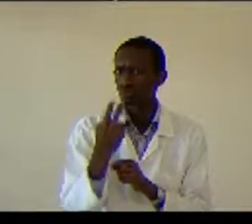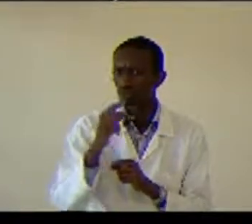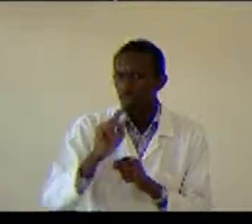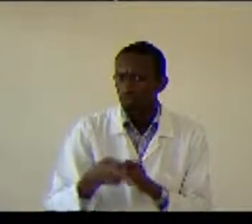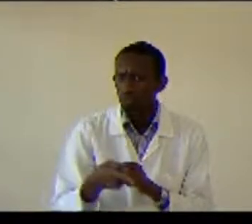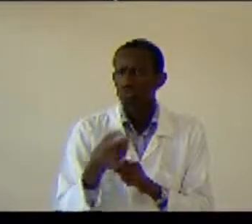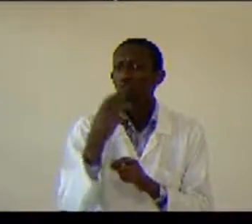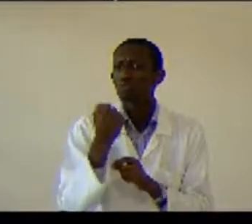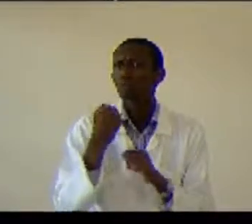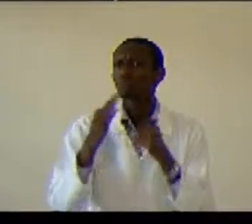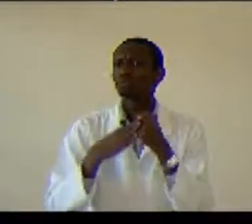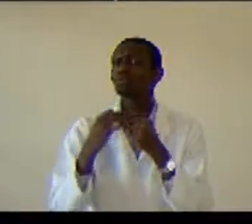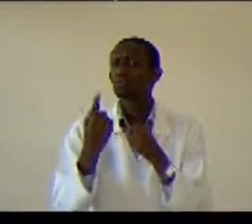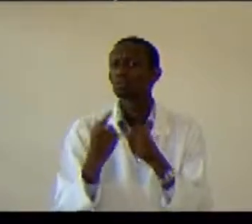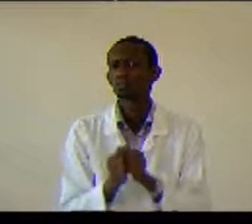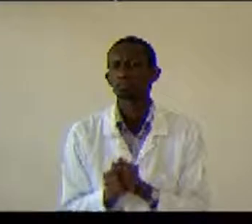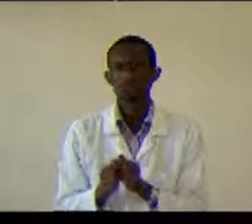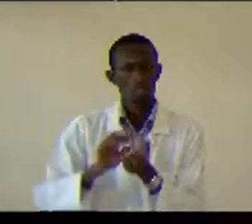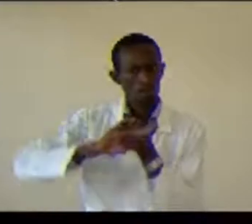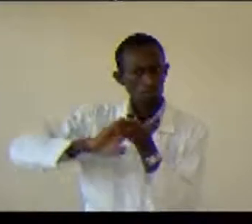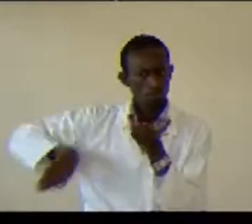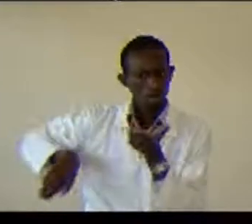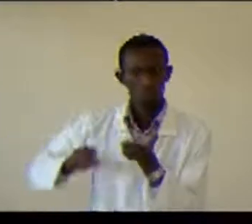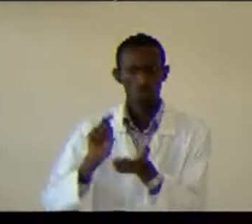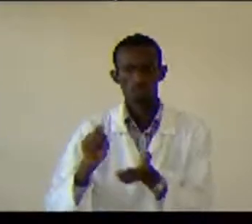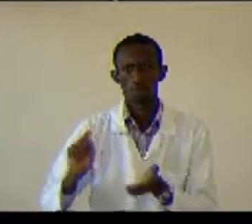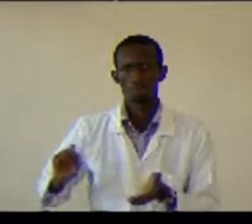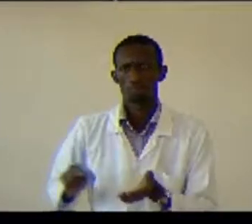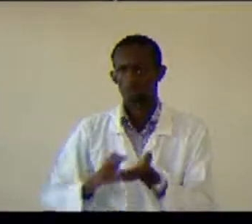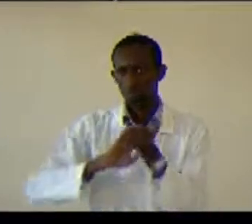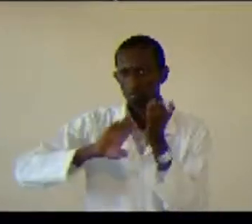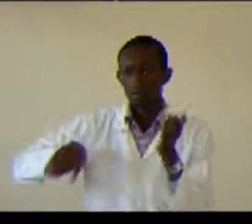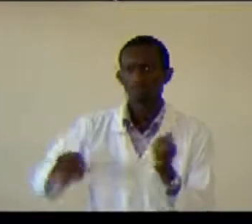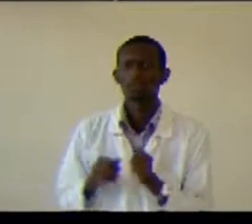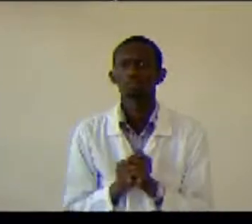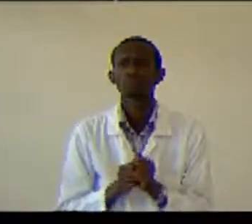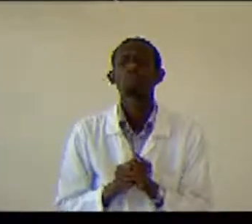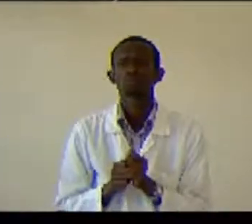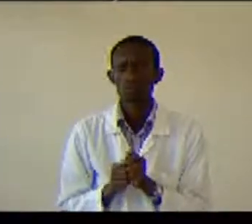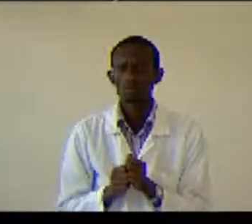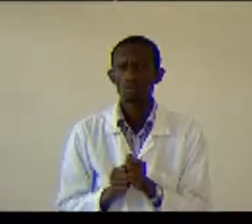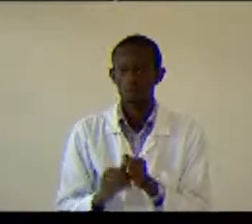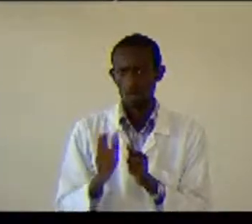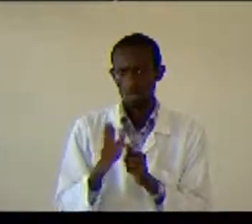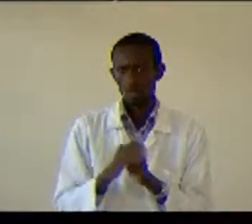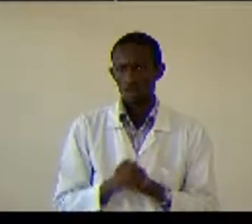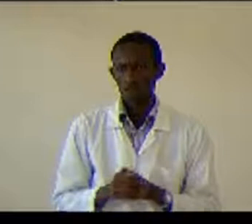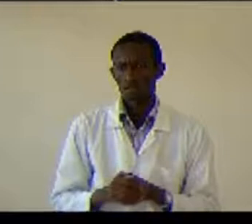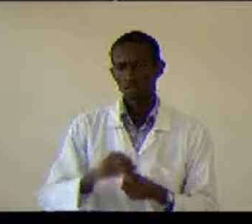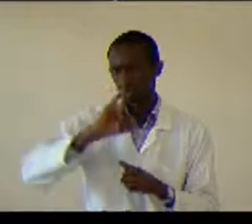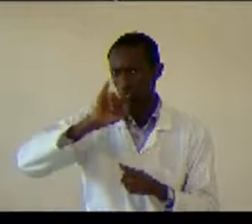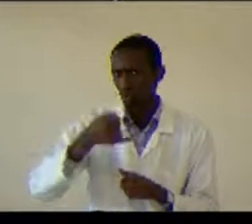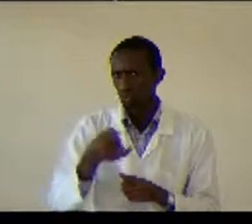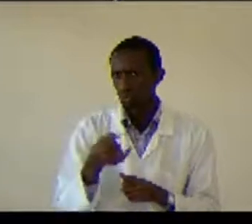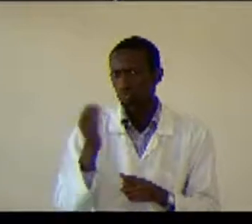322,581. If I put to the nearest whole number, because this comes here, and the unit is going to be joules, then per what? Per